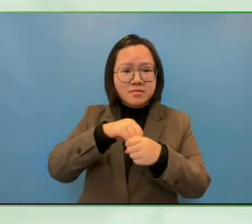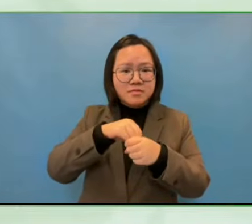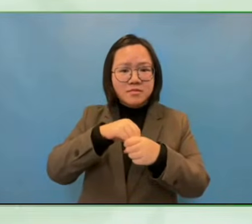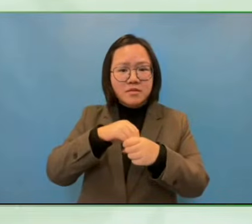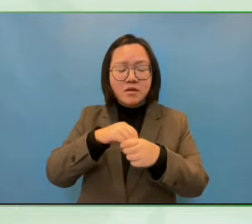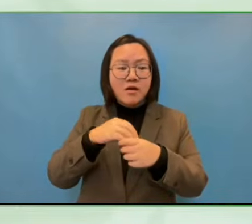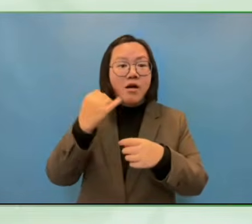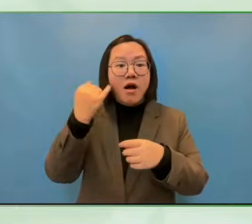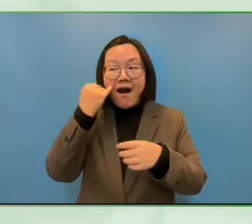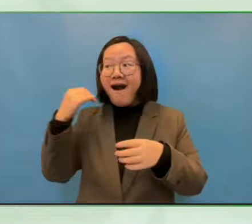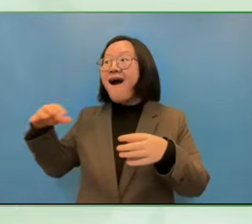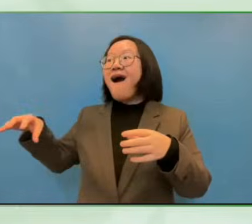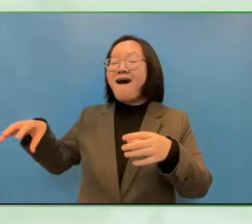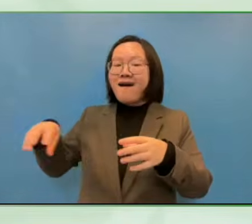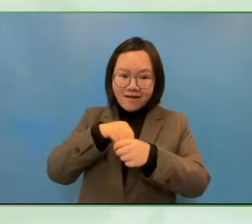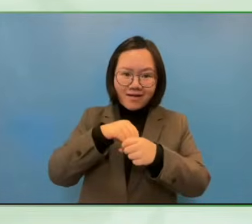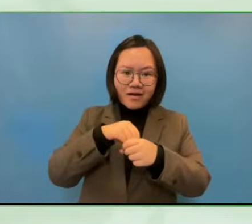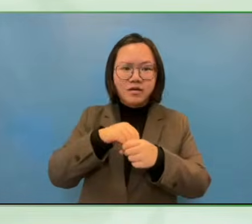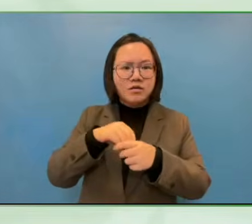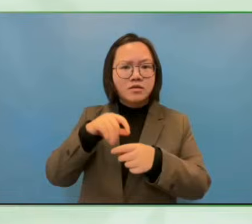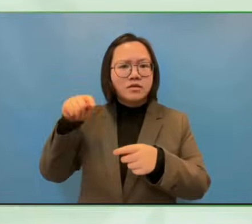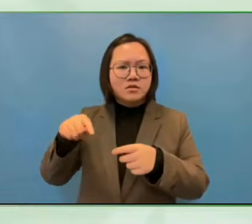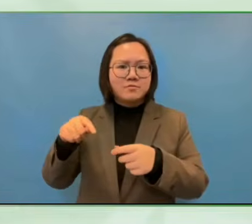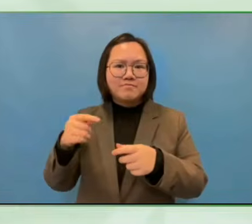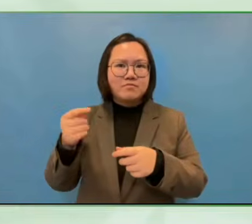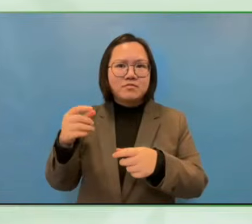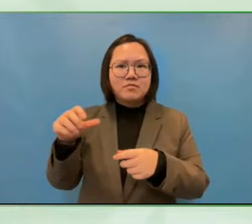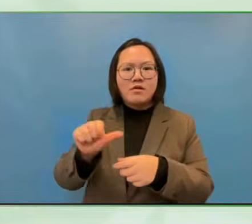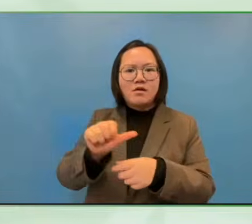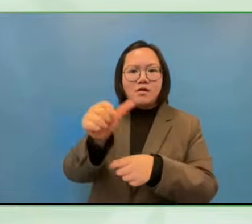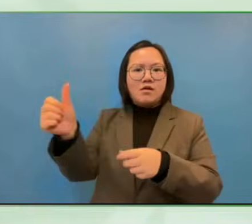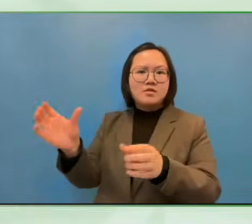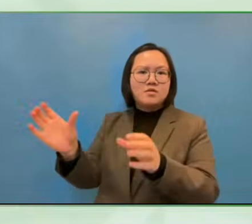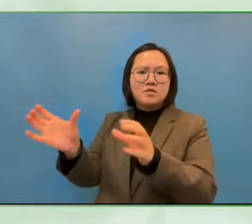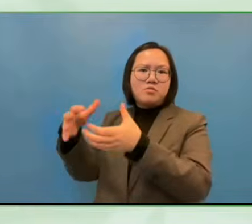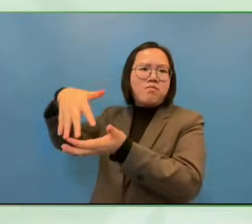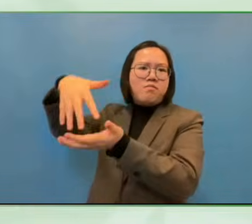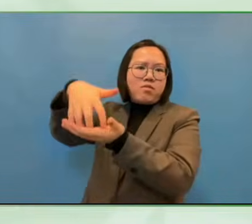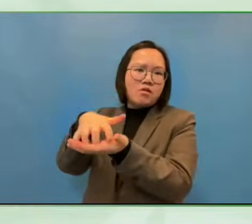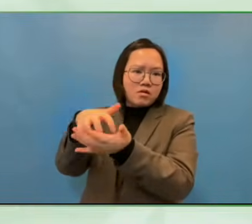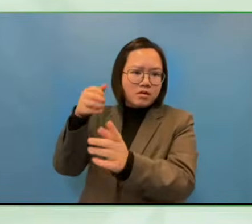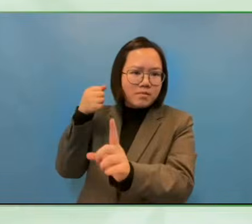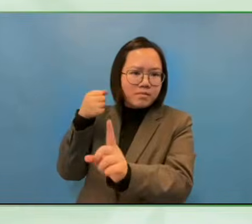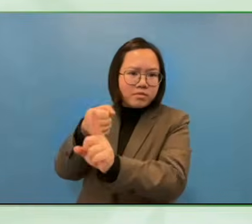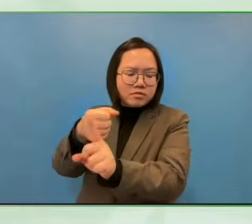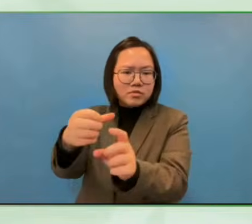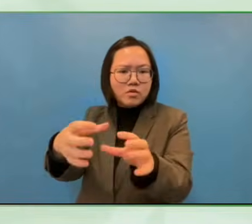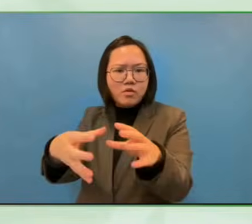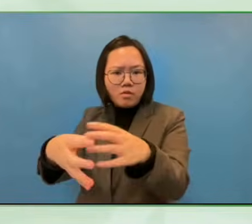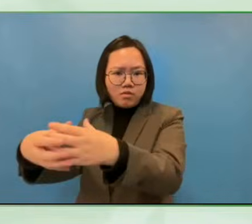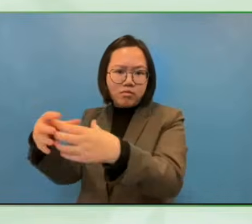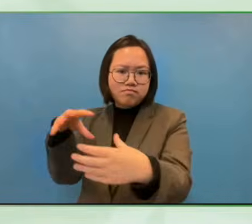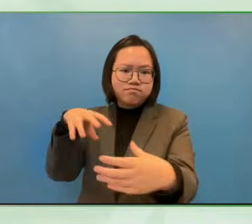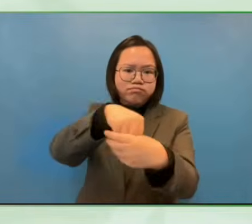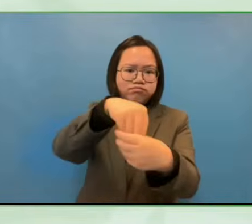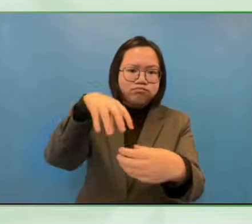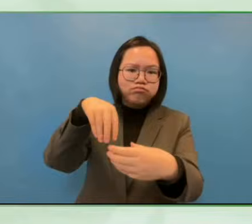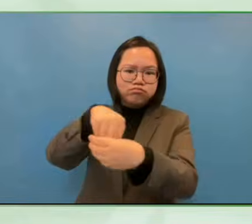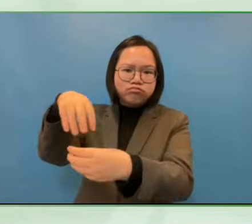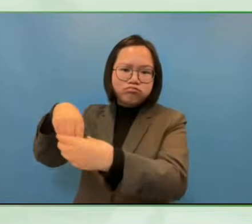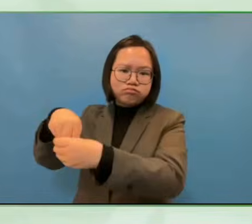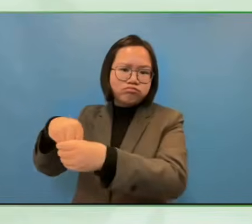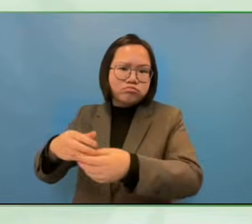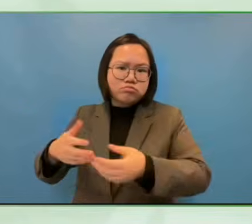tend to lump disability along with other vulnerable populations. And yet there is the ability, both looking